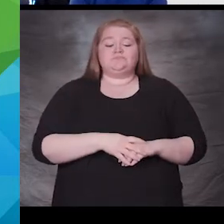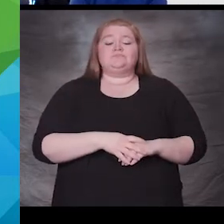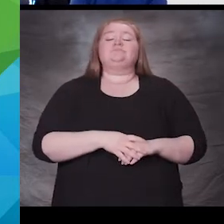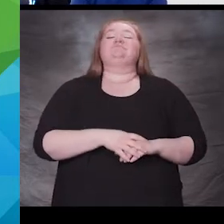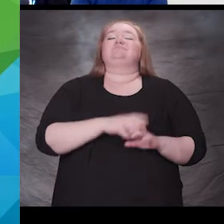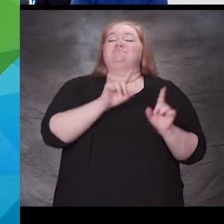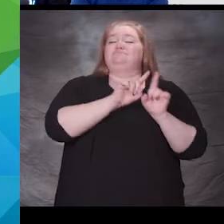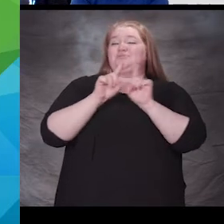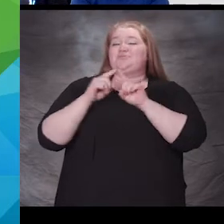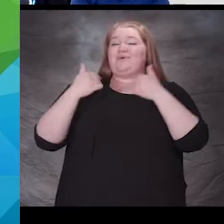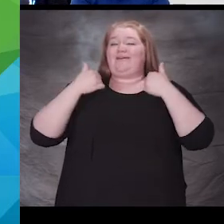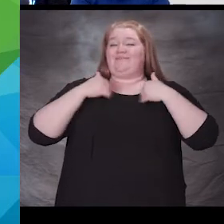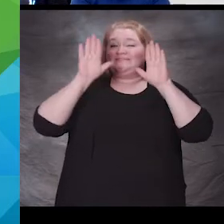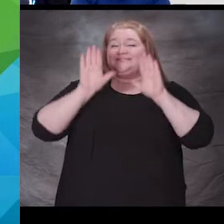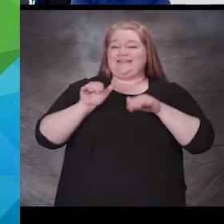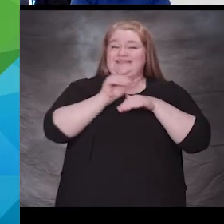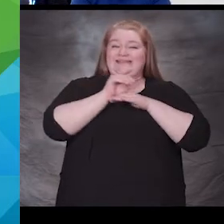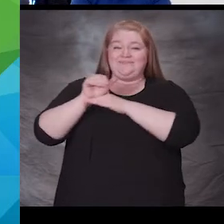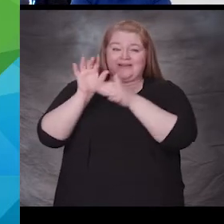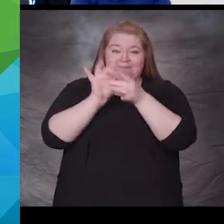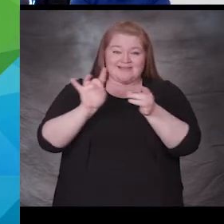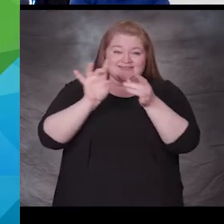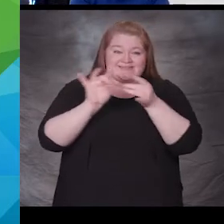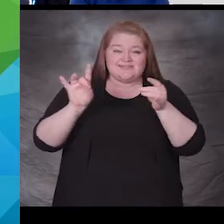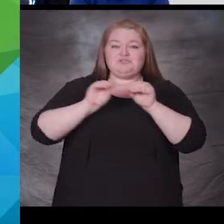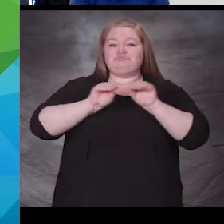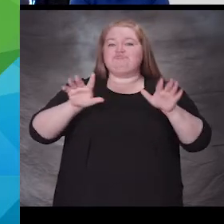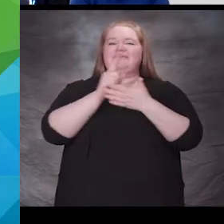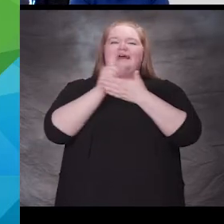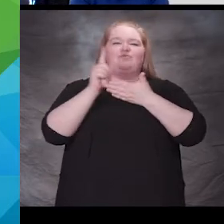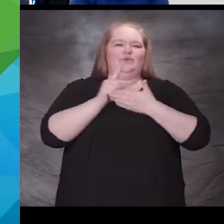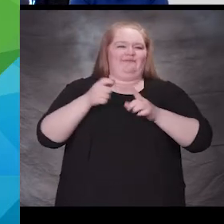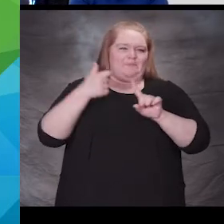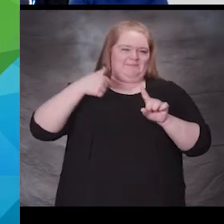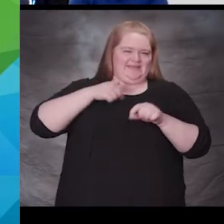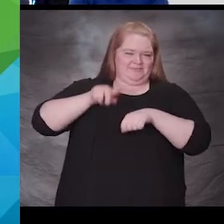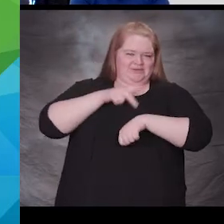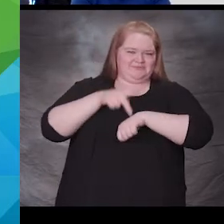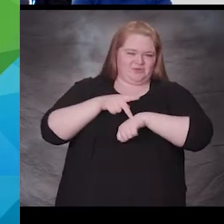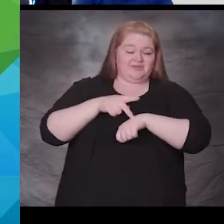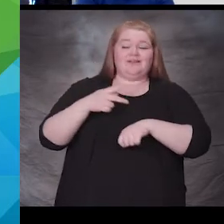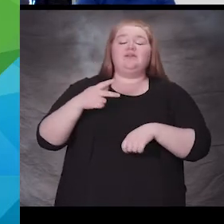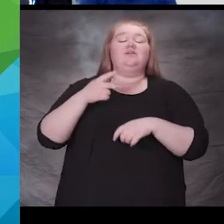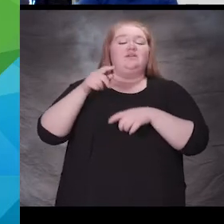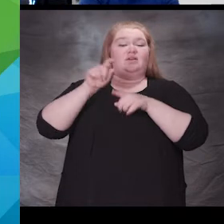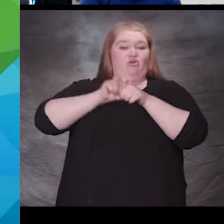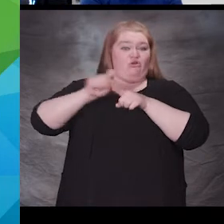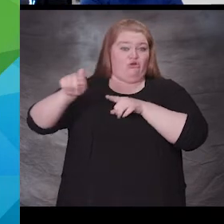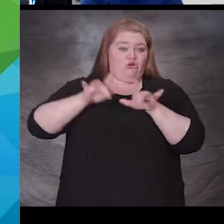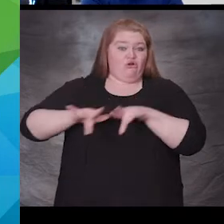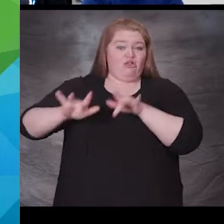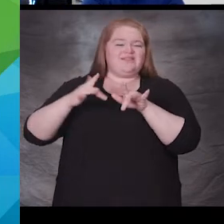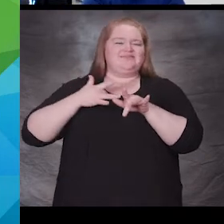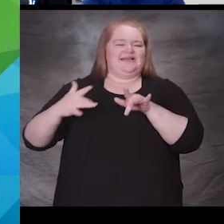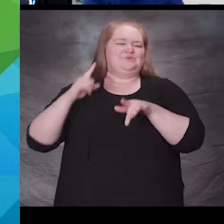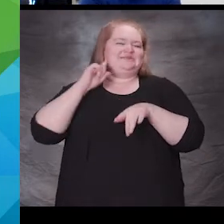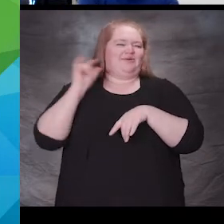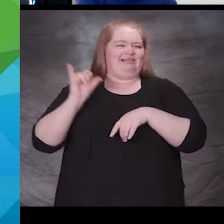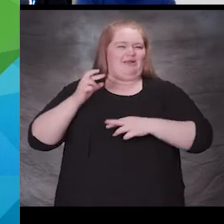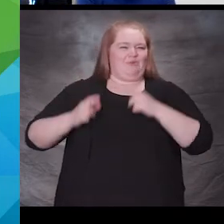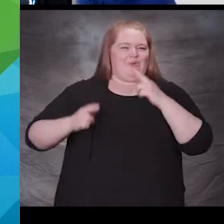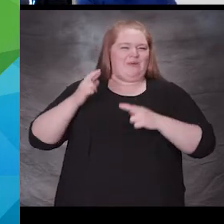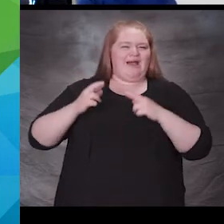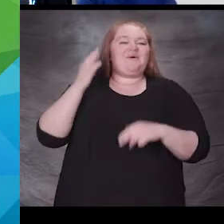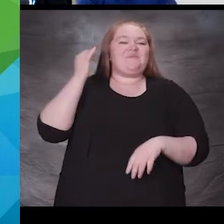every Sunday from me. Usually you hear it in a robotic voice so that it can be translated into multiple